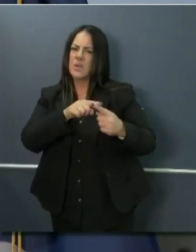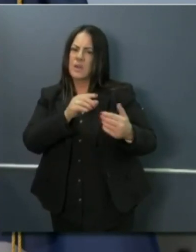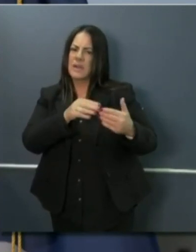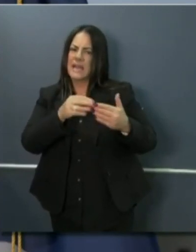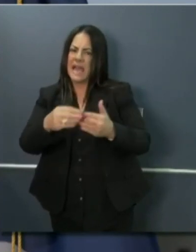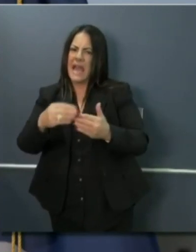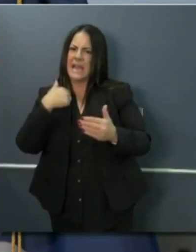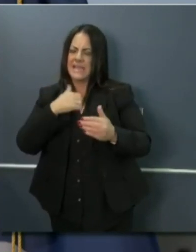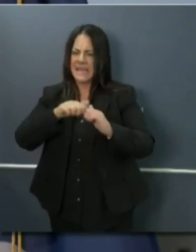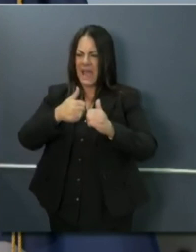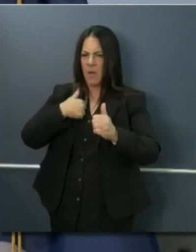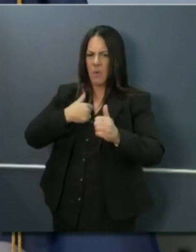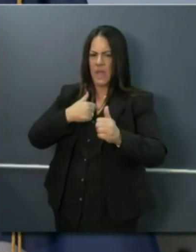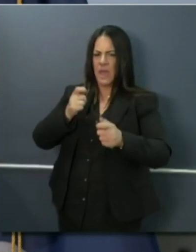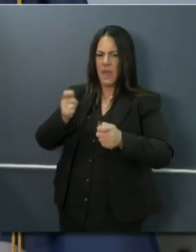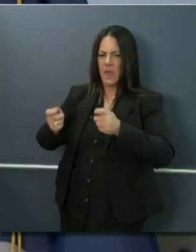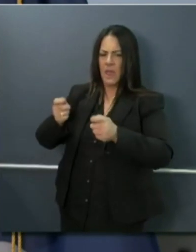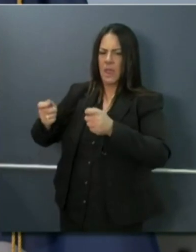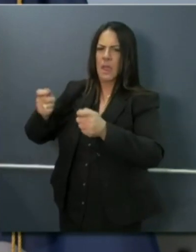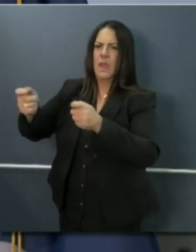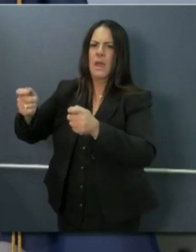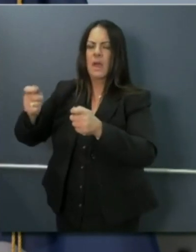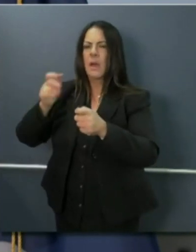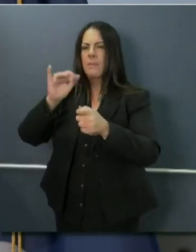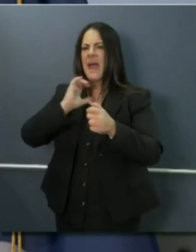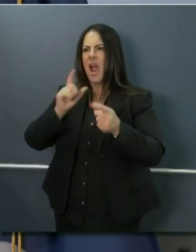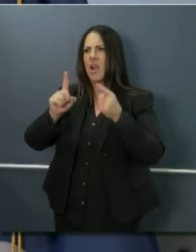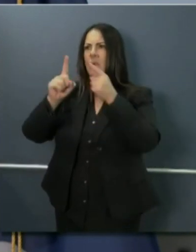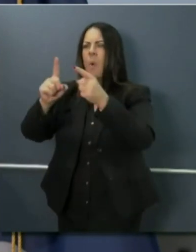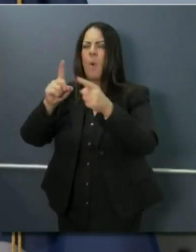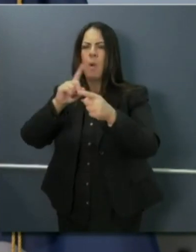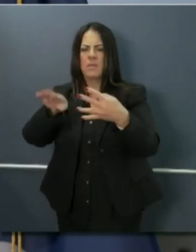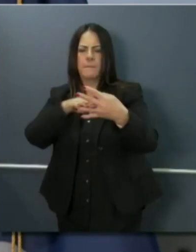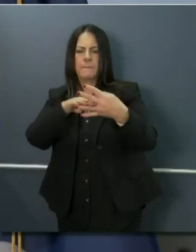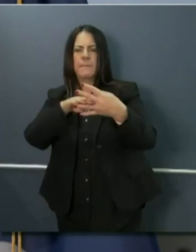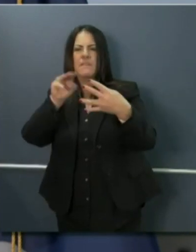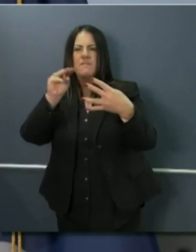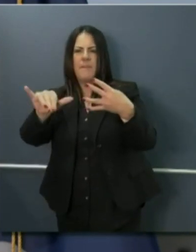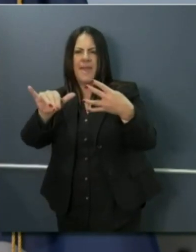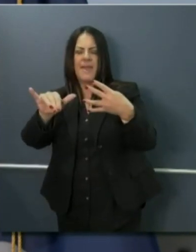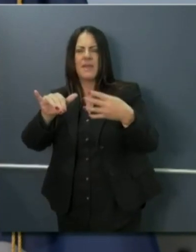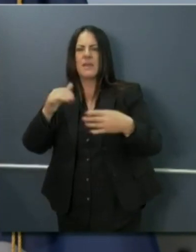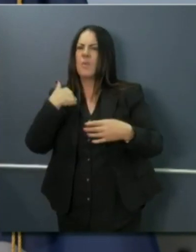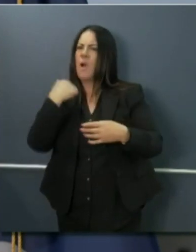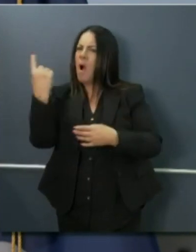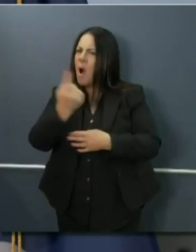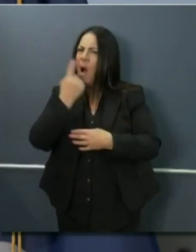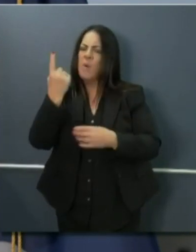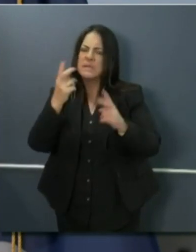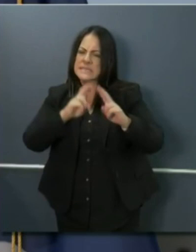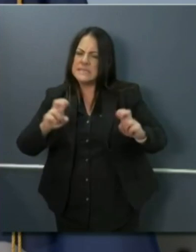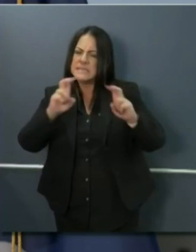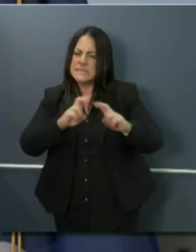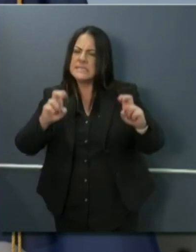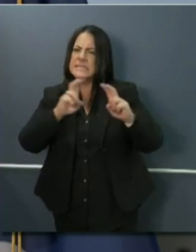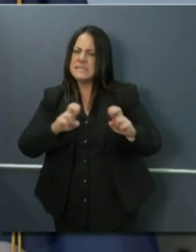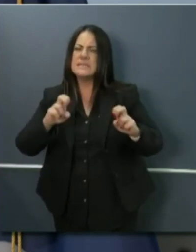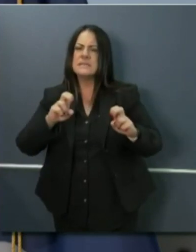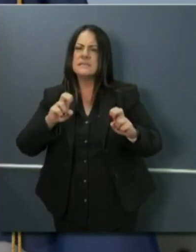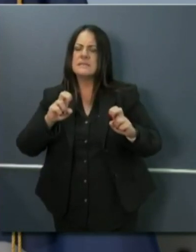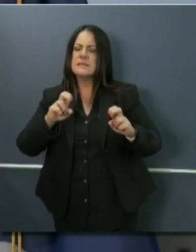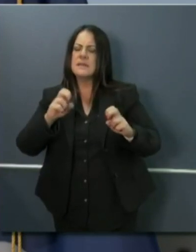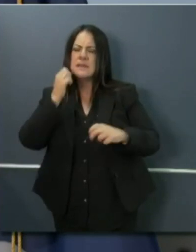on towards that middle of May target, and we are constantly reassessing, as the governor has said. These numbers are